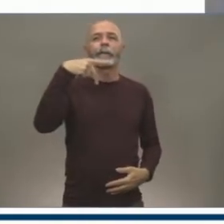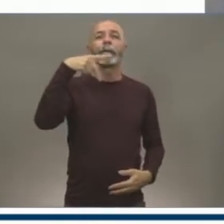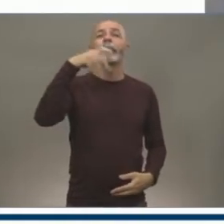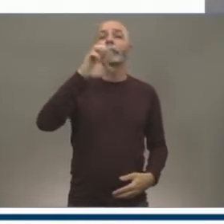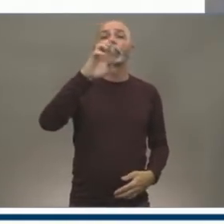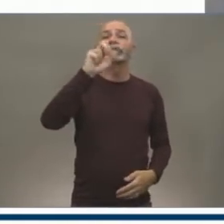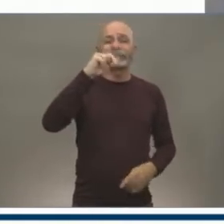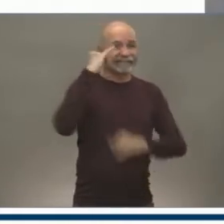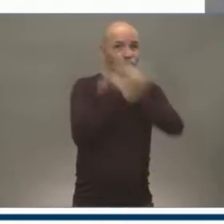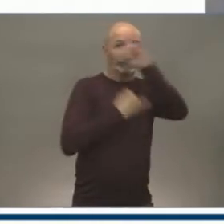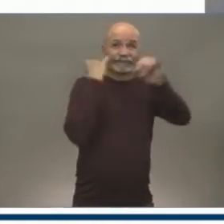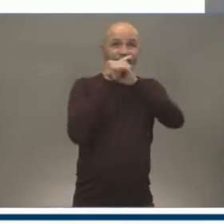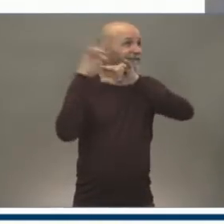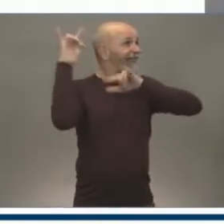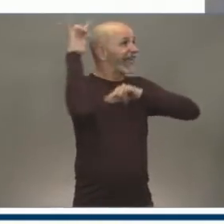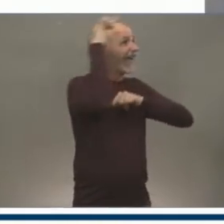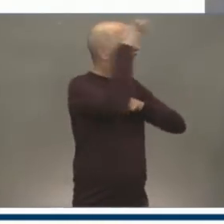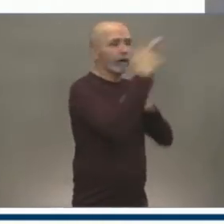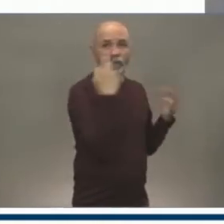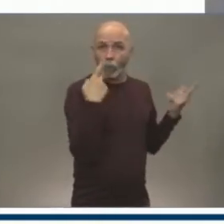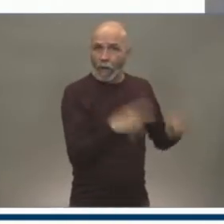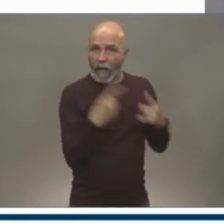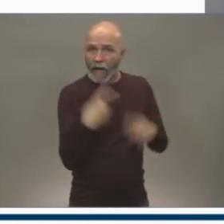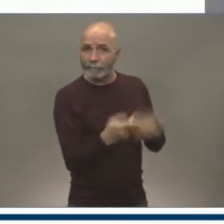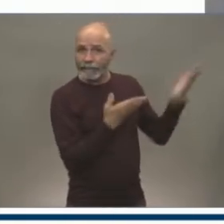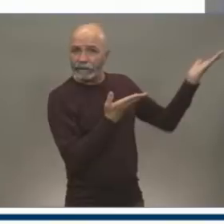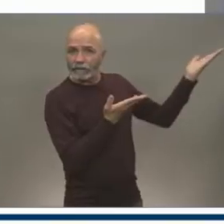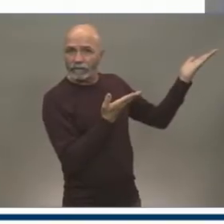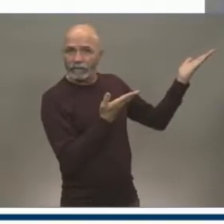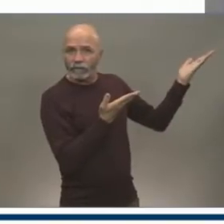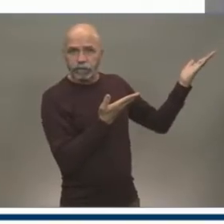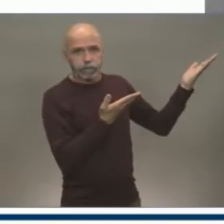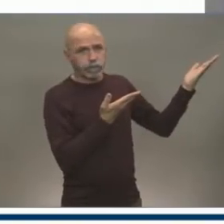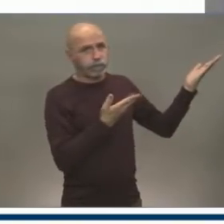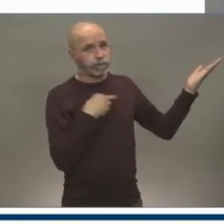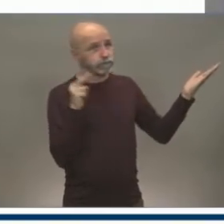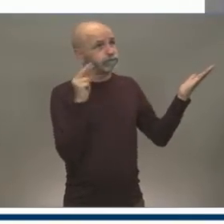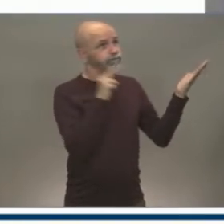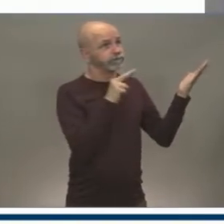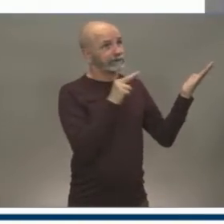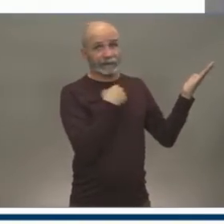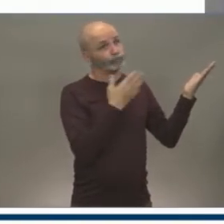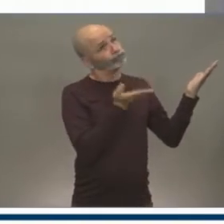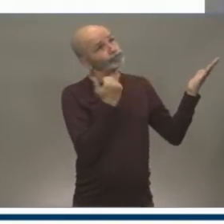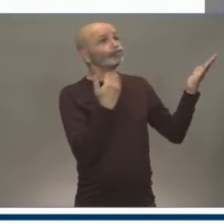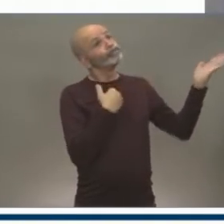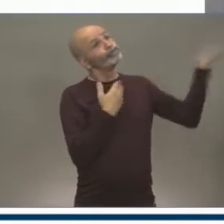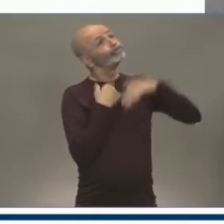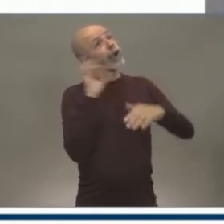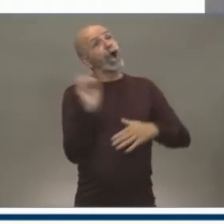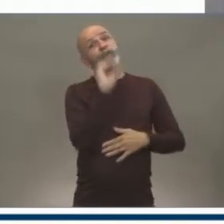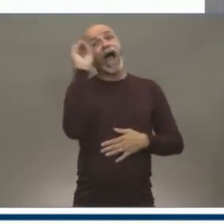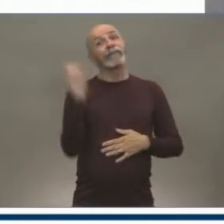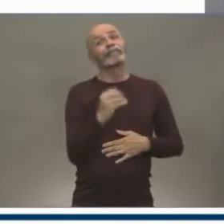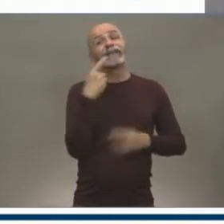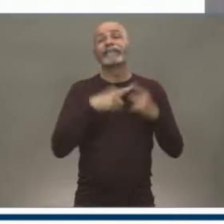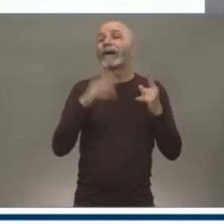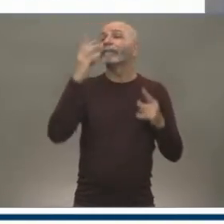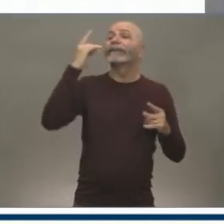think it's. I can tell you that we won't be opening up to the rest of Canada anytime soon. And if we do, and when we